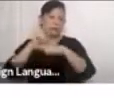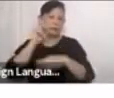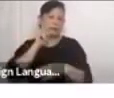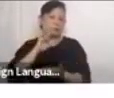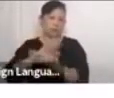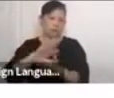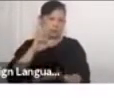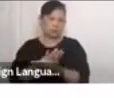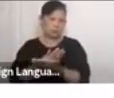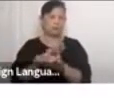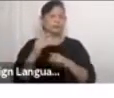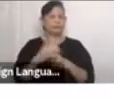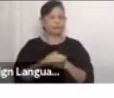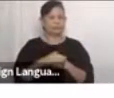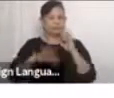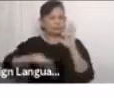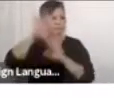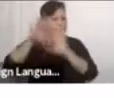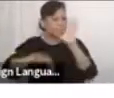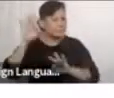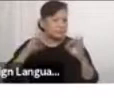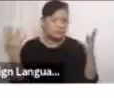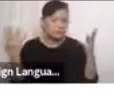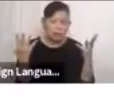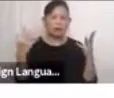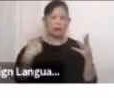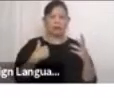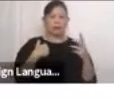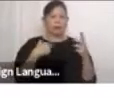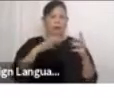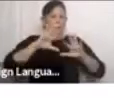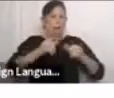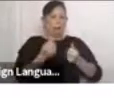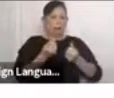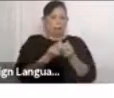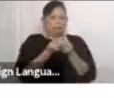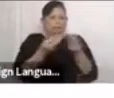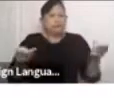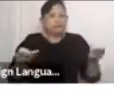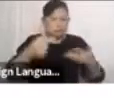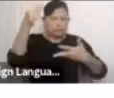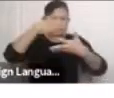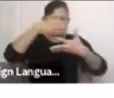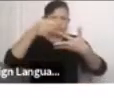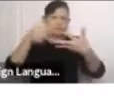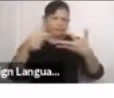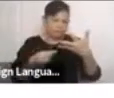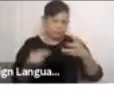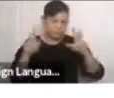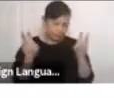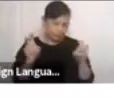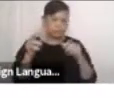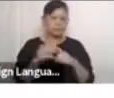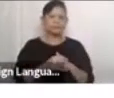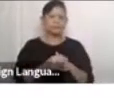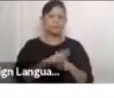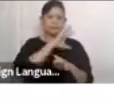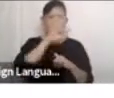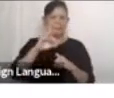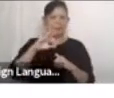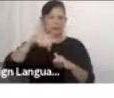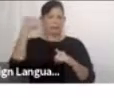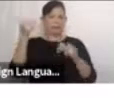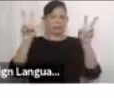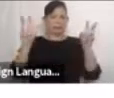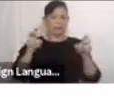with a wide variety of solutions to address these gaps. And another issue when we are communicating